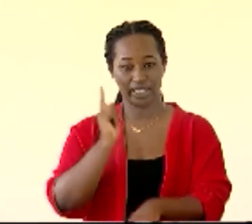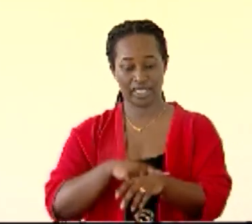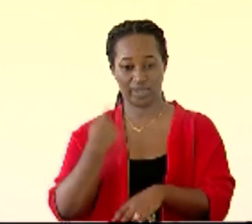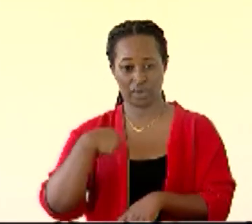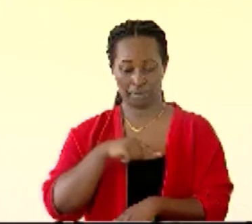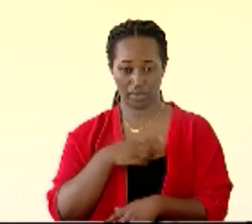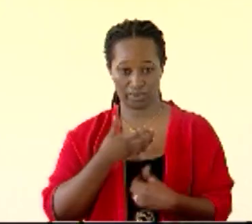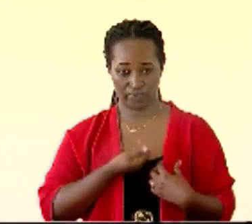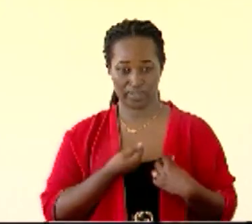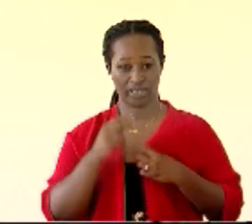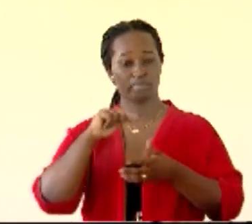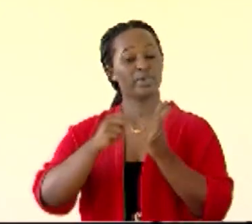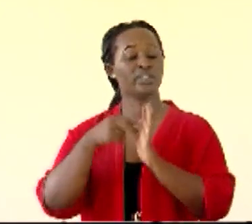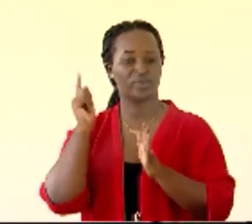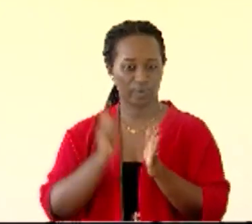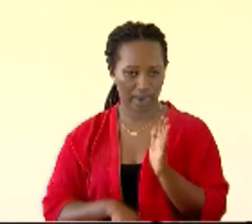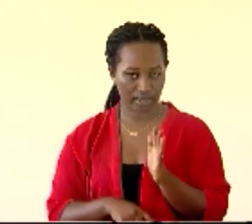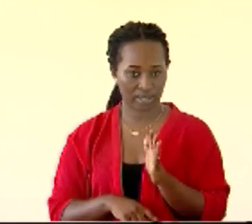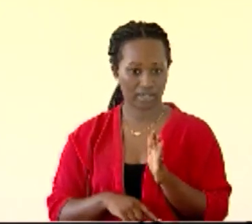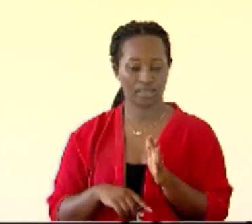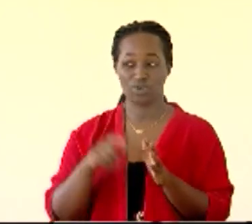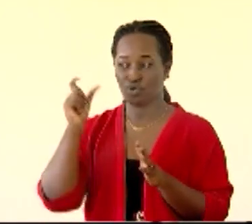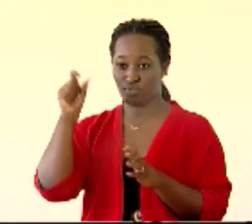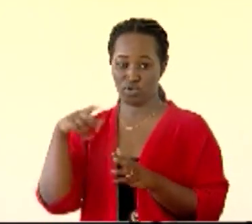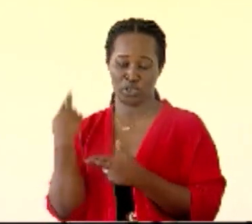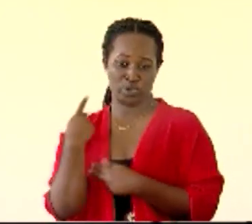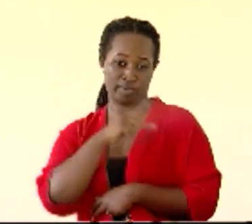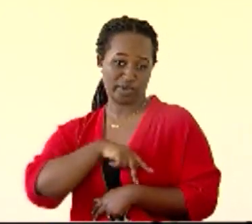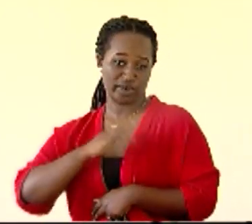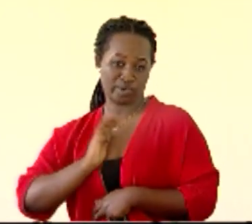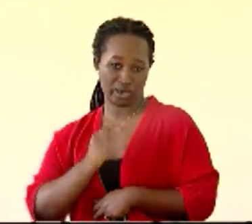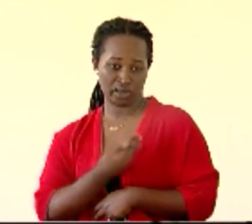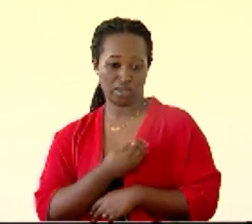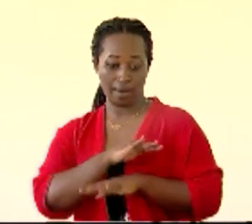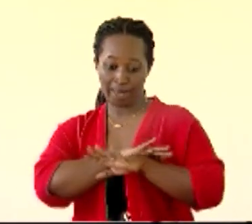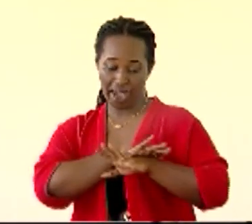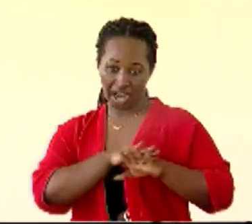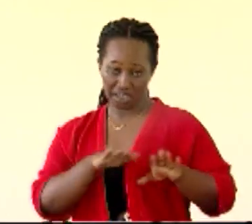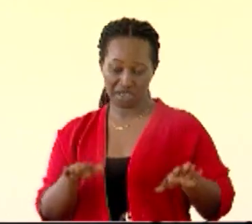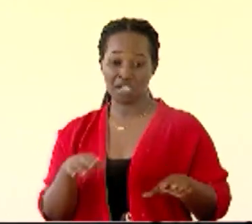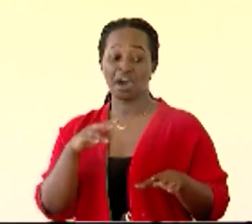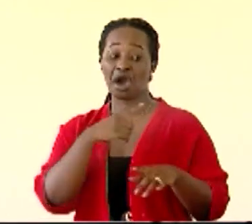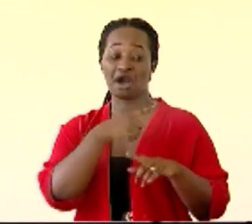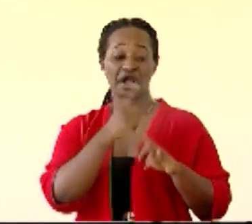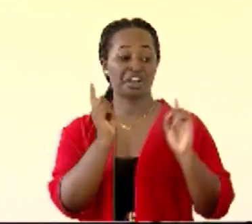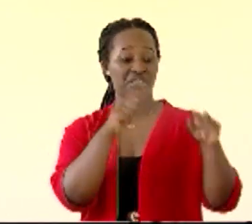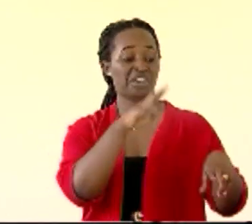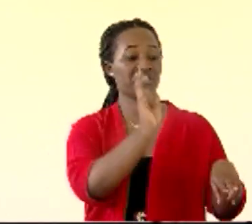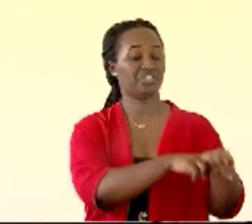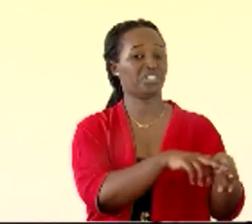that wa protocol wacu aragiye nawe yiyicarira mu bashyitsi, ariyicara ngo nabo bamusariva